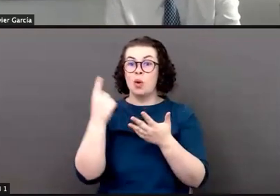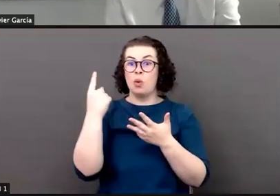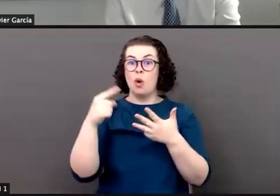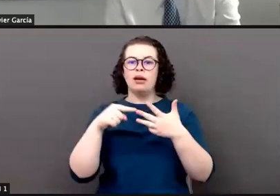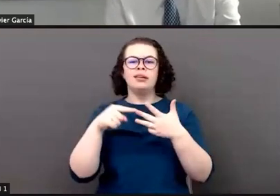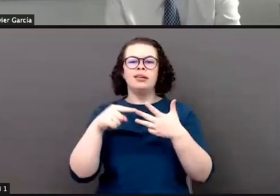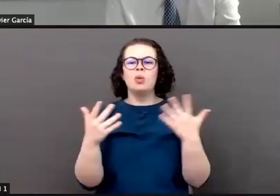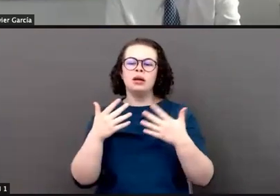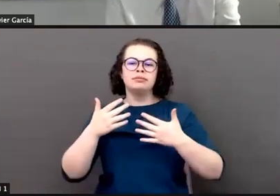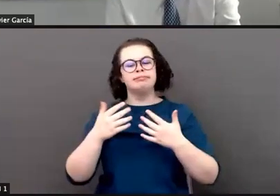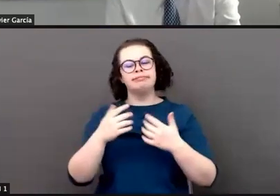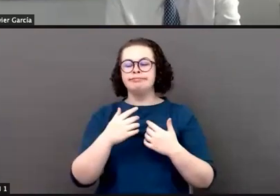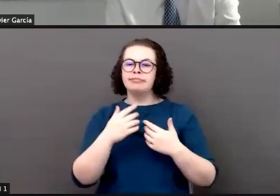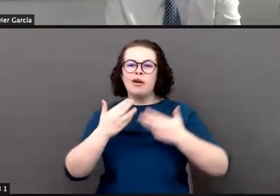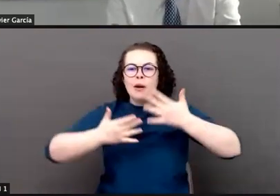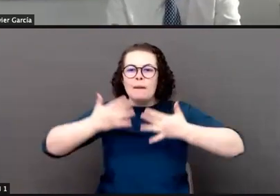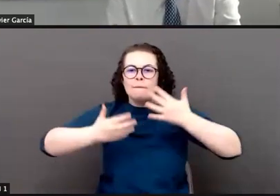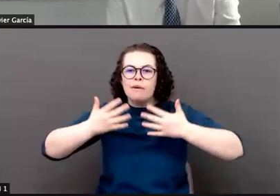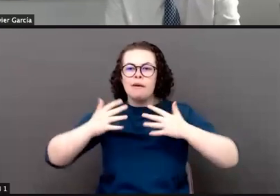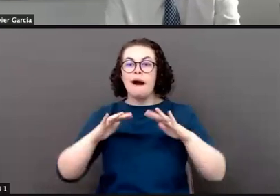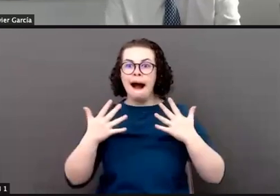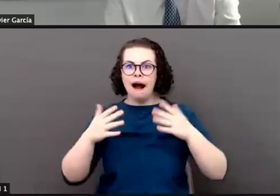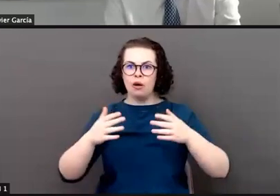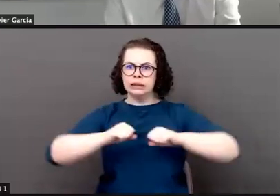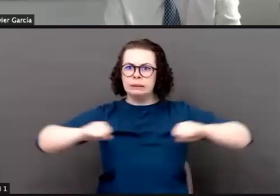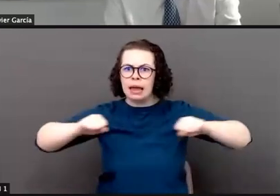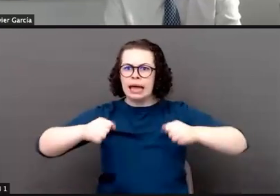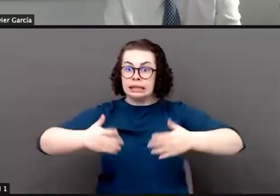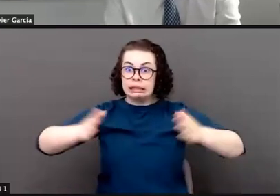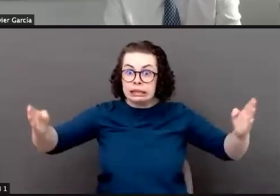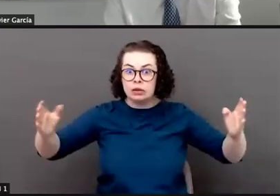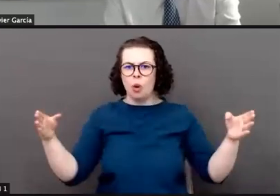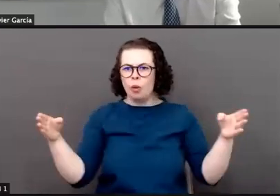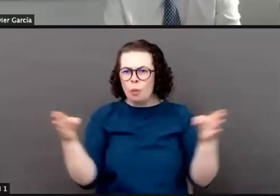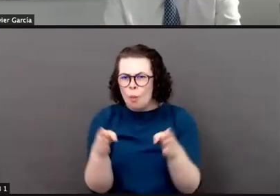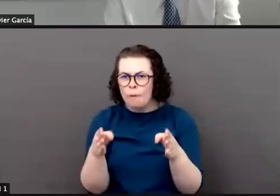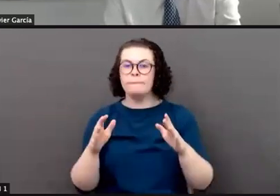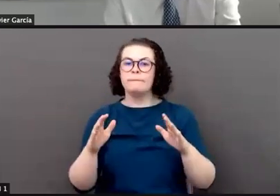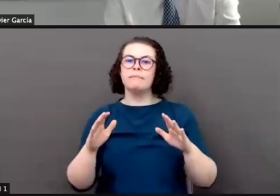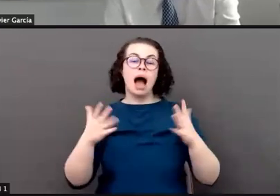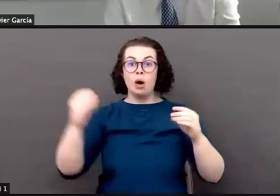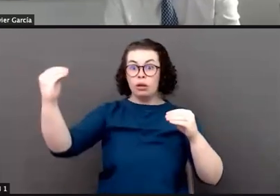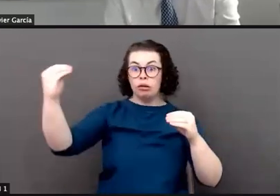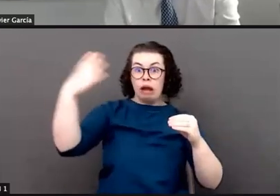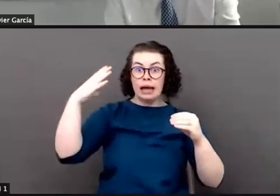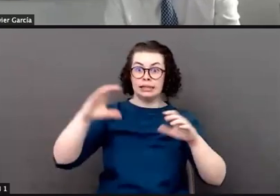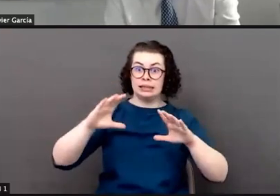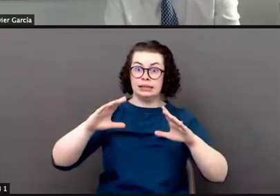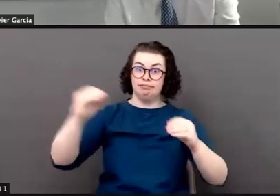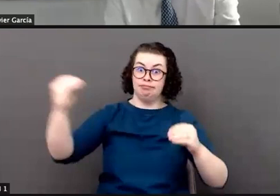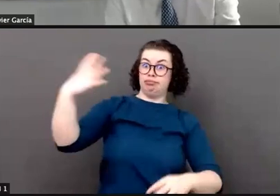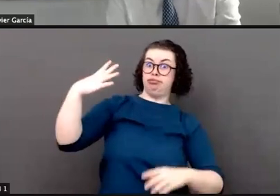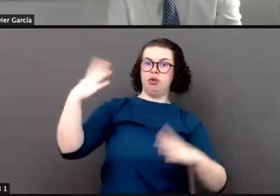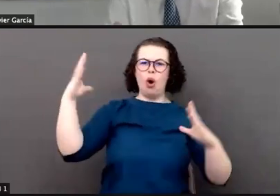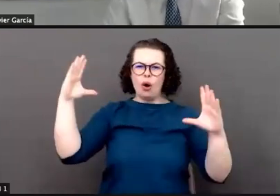very useful for architects, for designers. They need numbers, how to apply, to